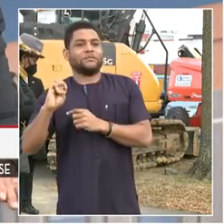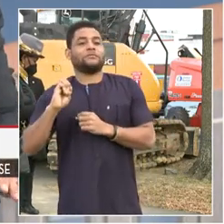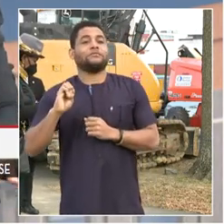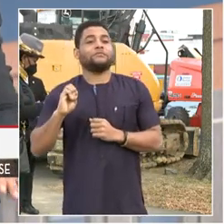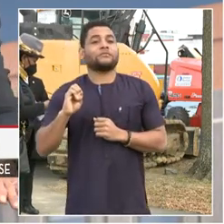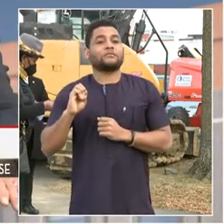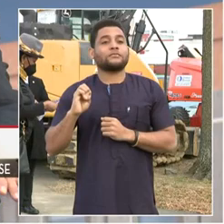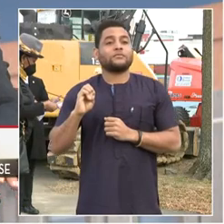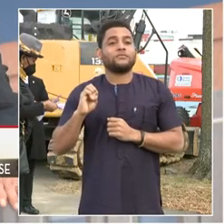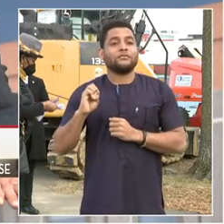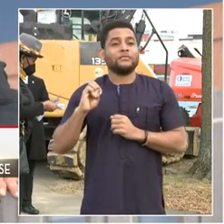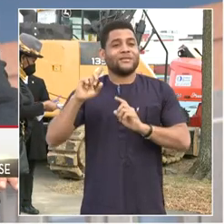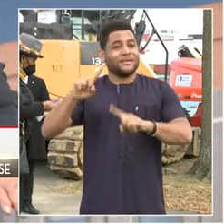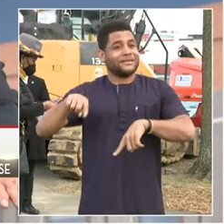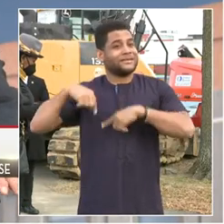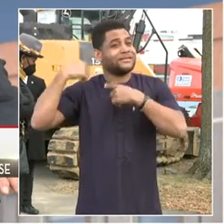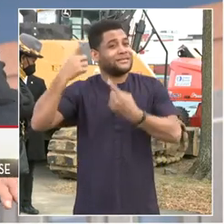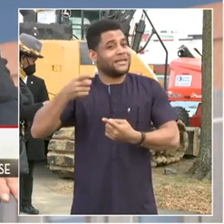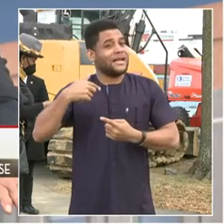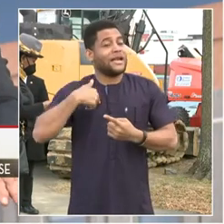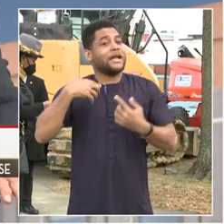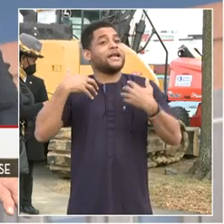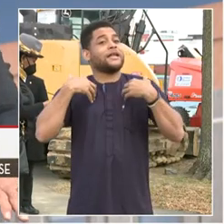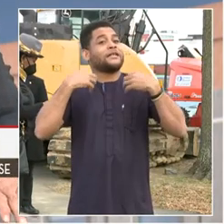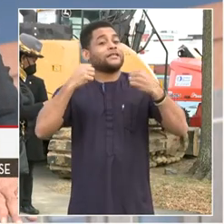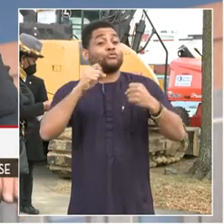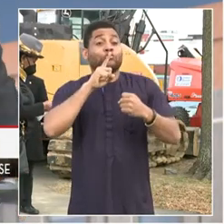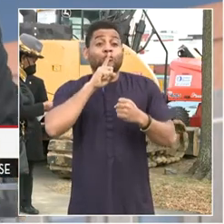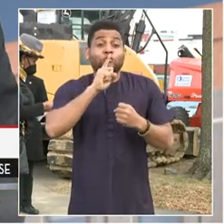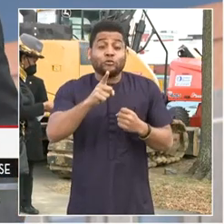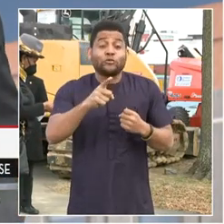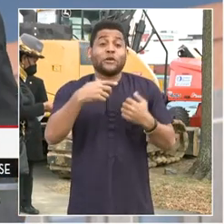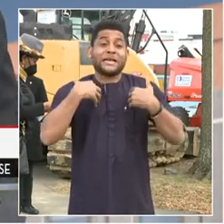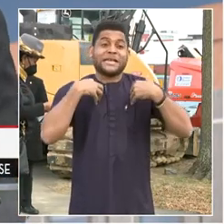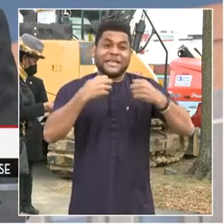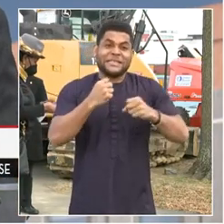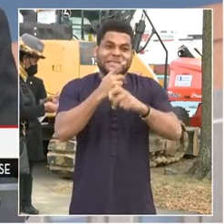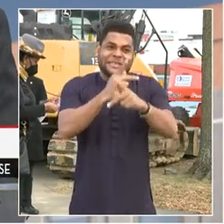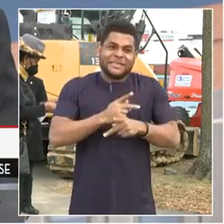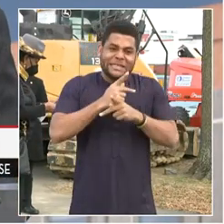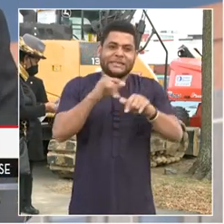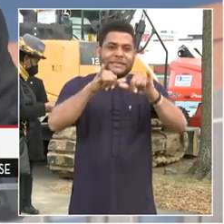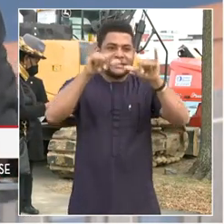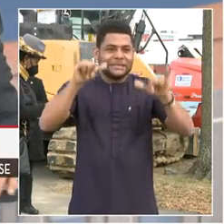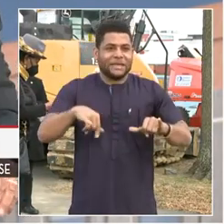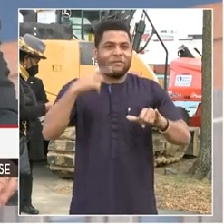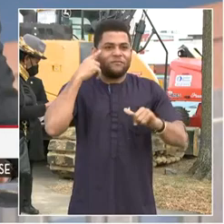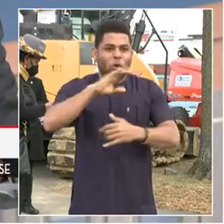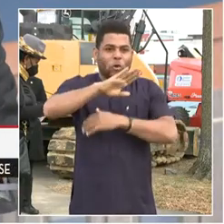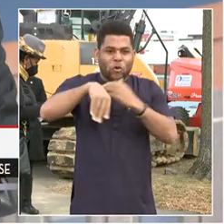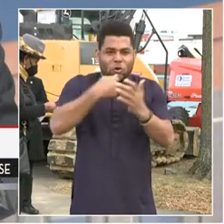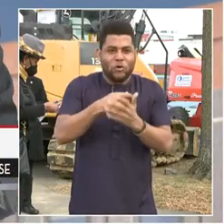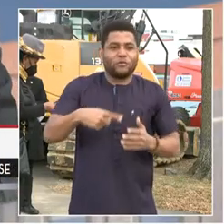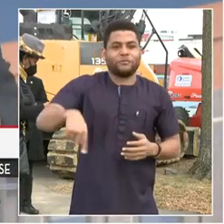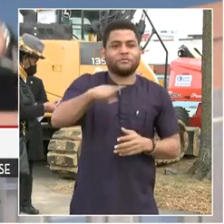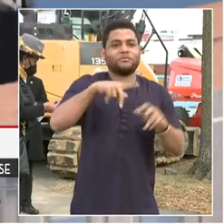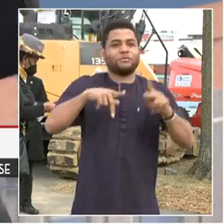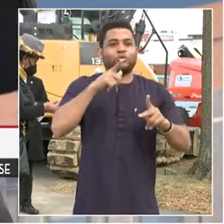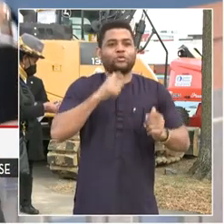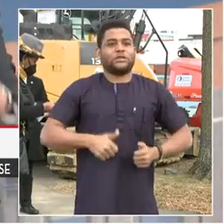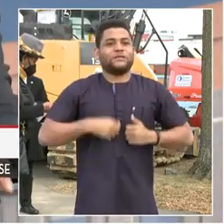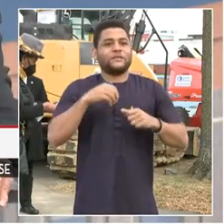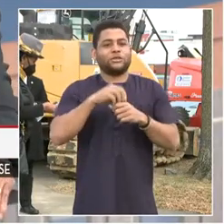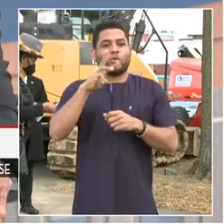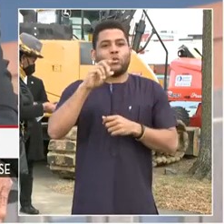has ever had a true health care system for all of the people who live in wards 7 and 8 and